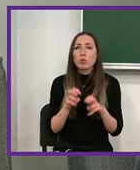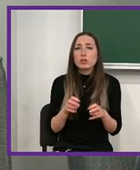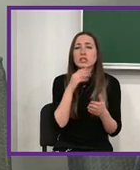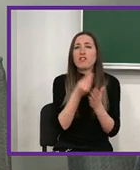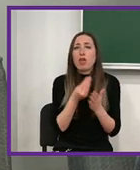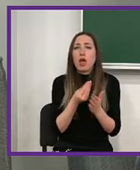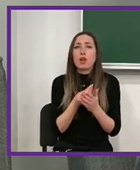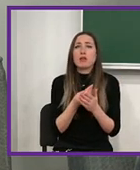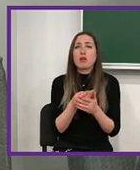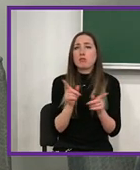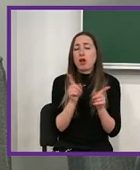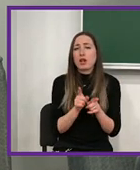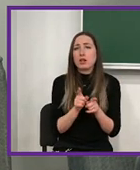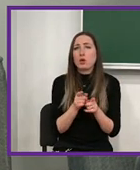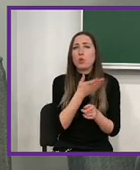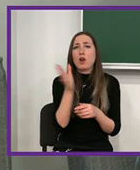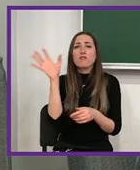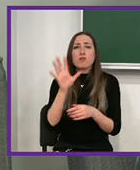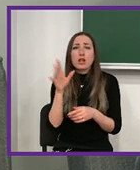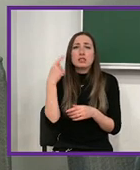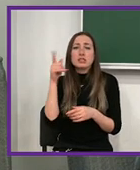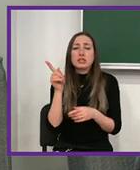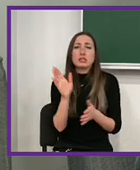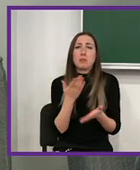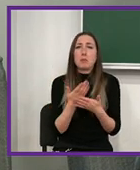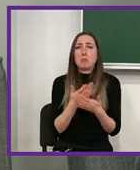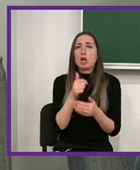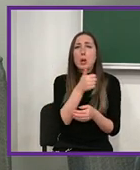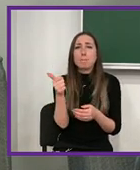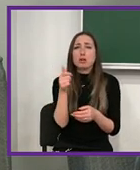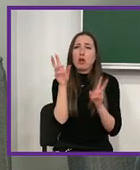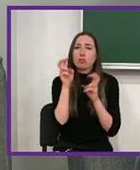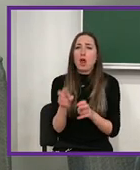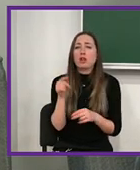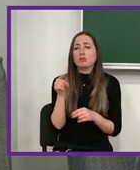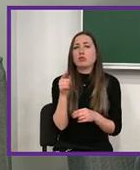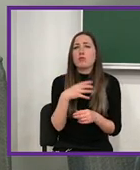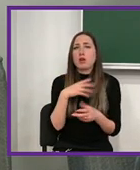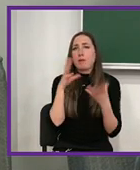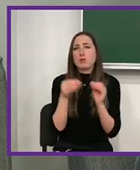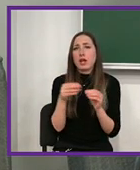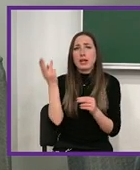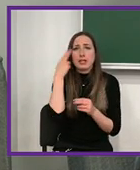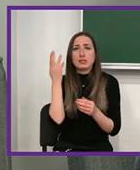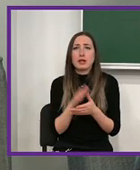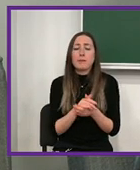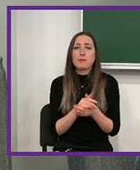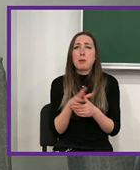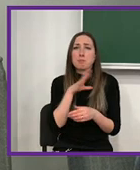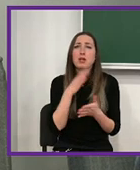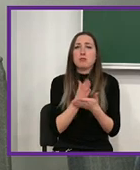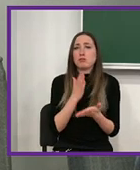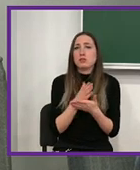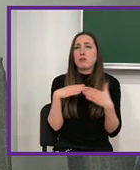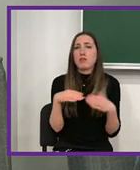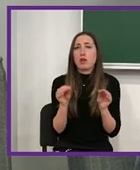chain and industry risk. And we've conducted 8 human rights impact assessments over the past years